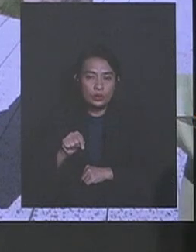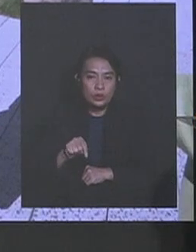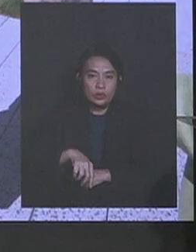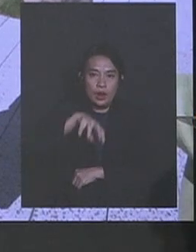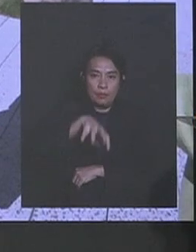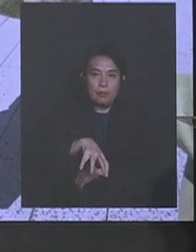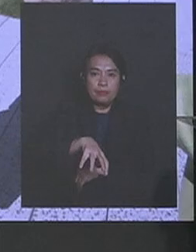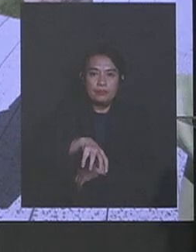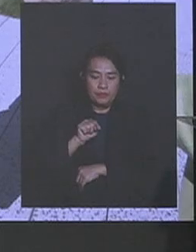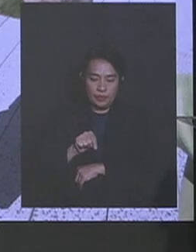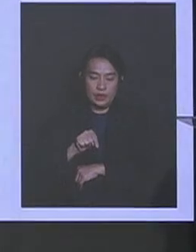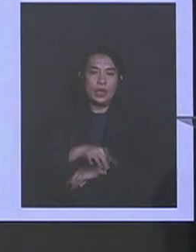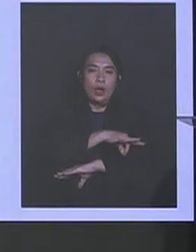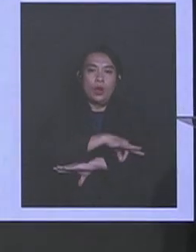agency.